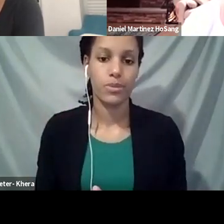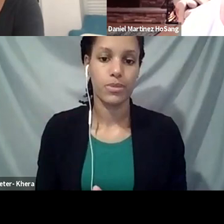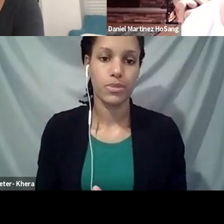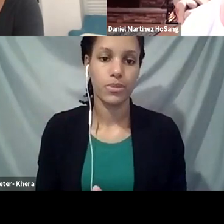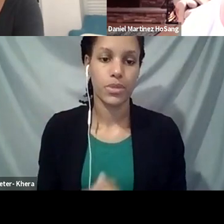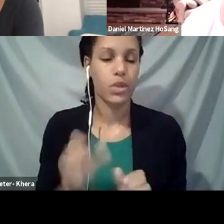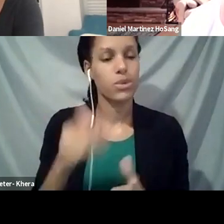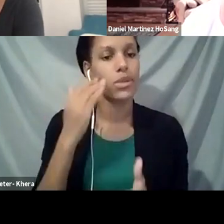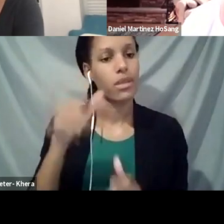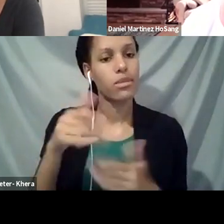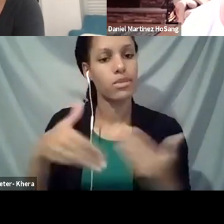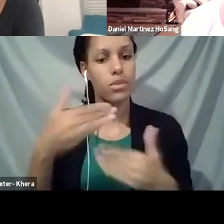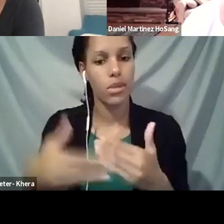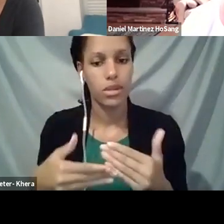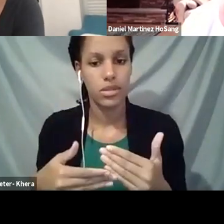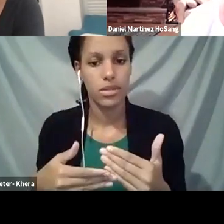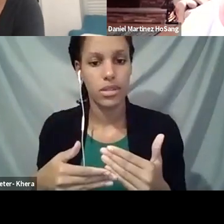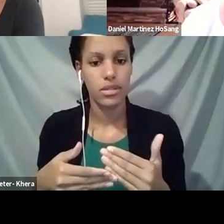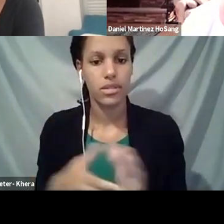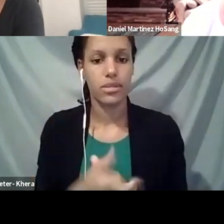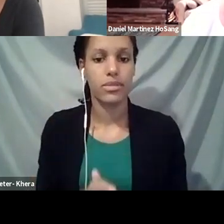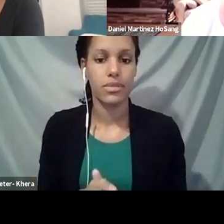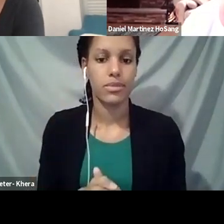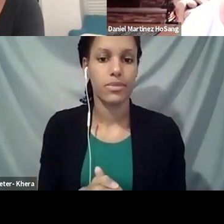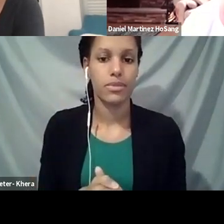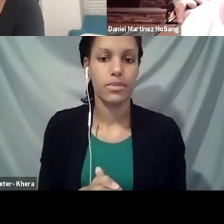in the process. And so, yeah, that is definitely what I